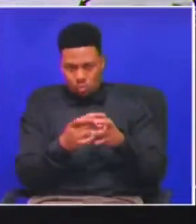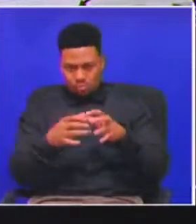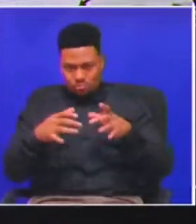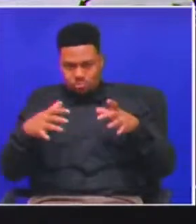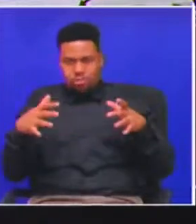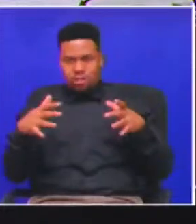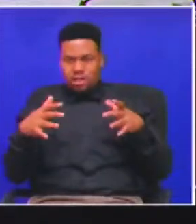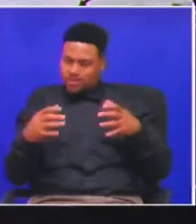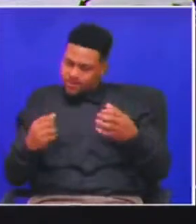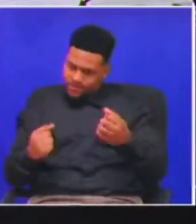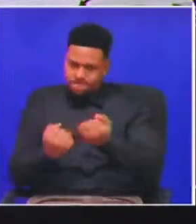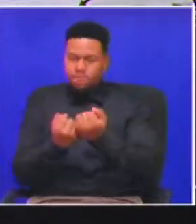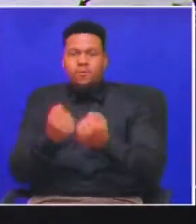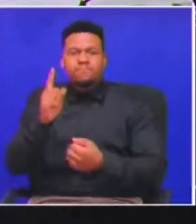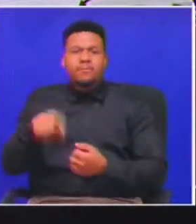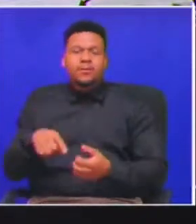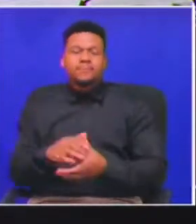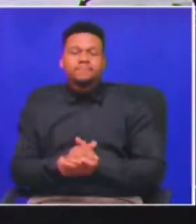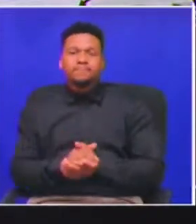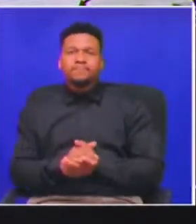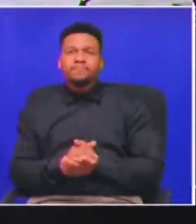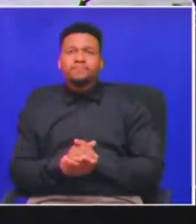And one of those is to